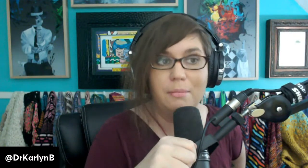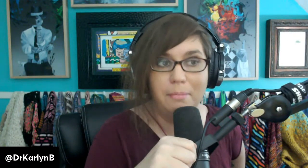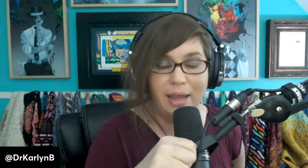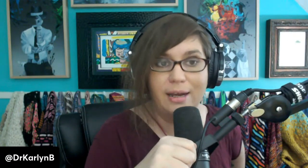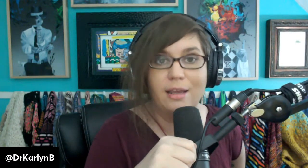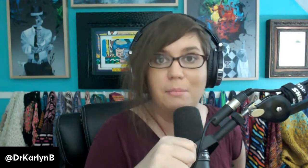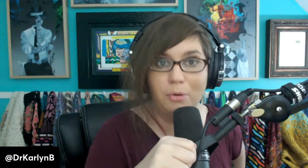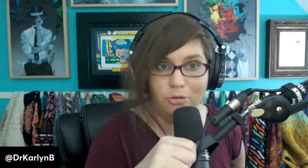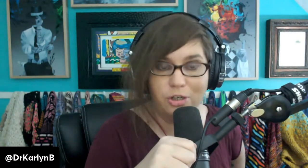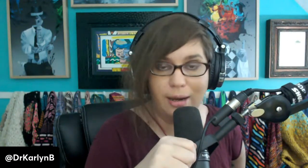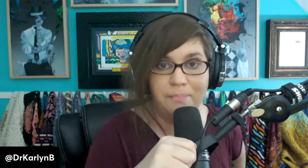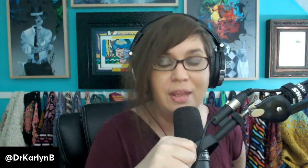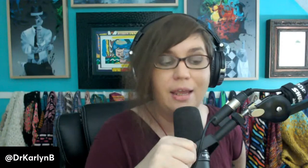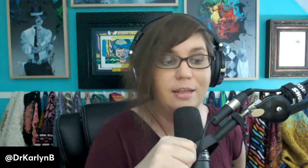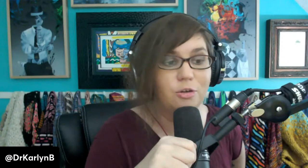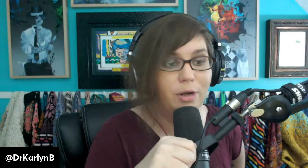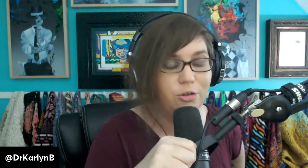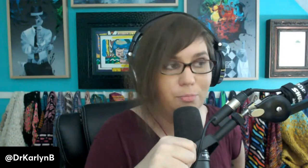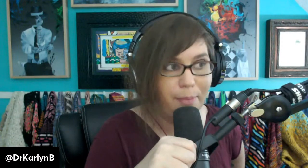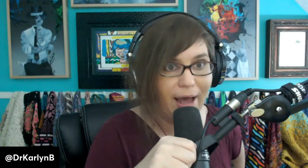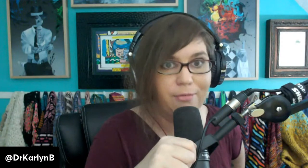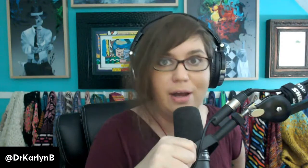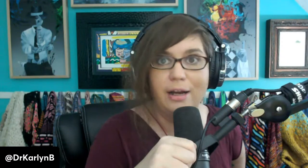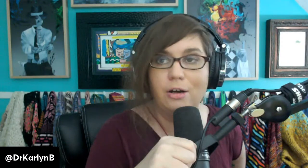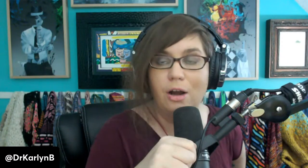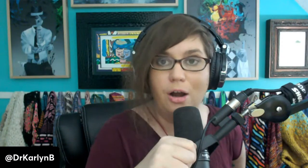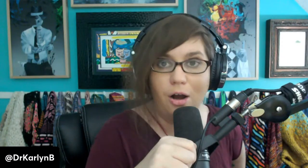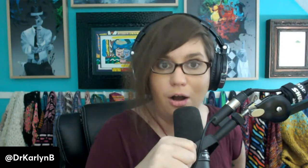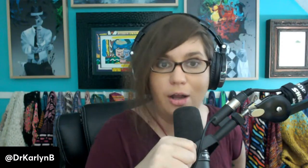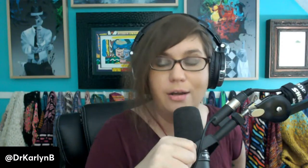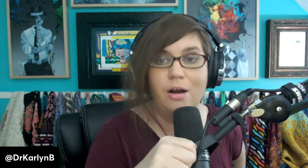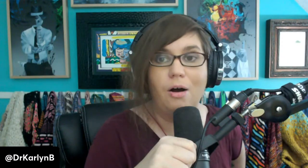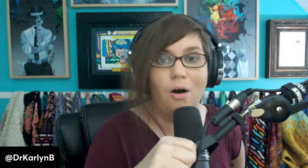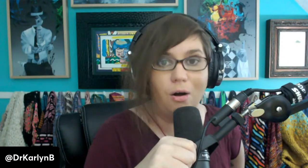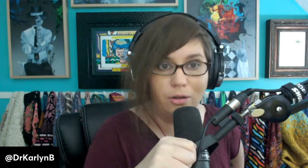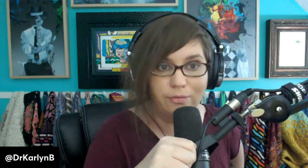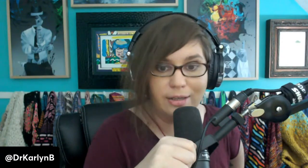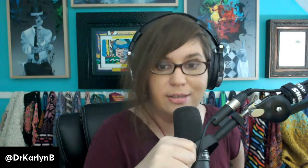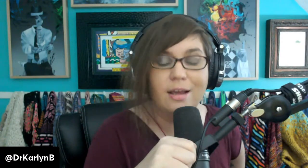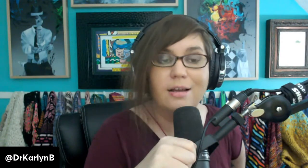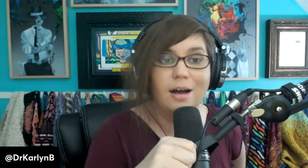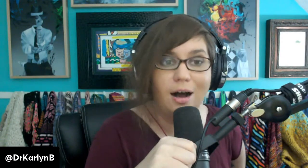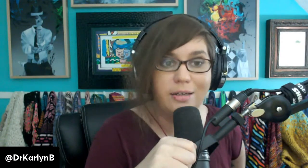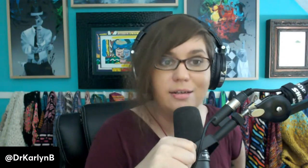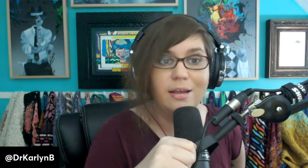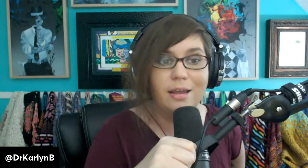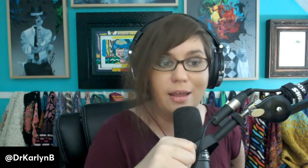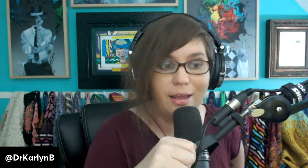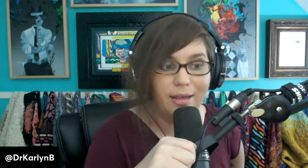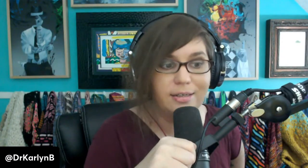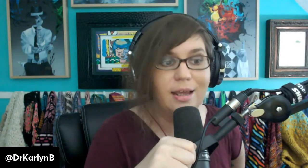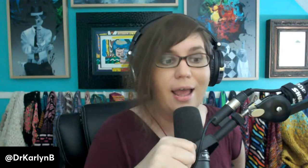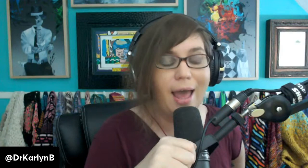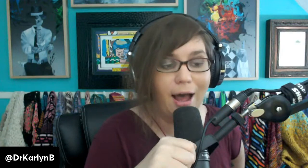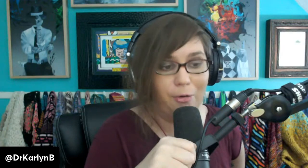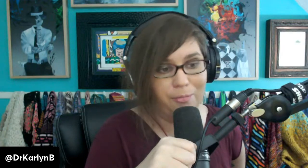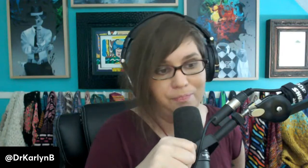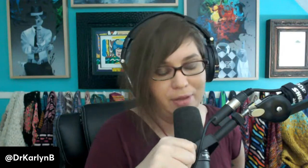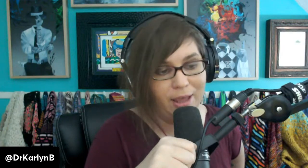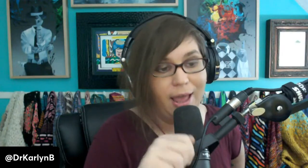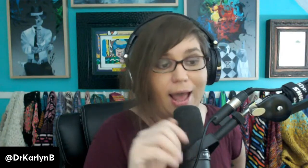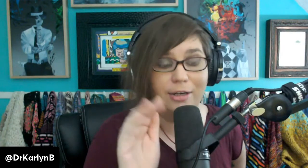book banning bullshit, it is going to backfire on all of us. Cut it